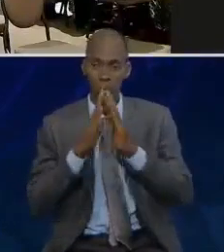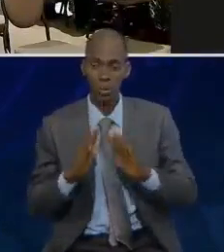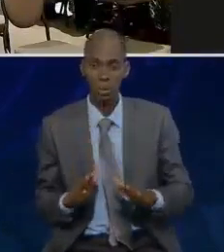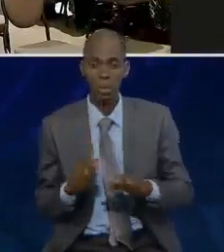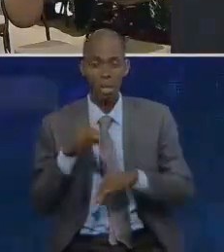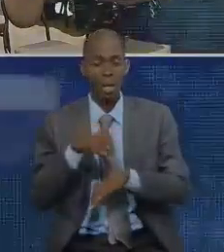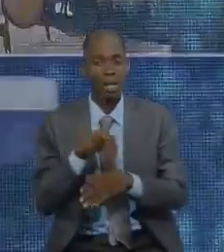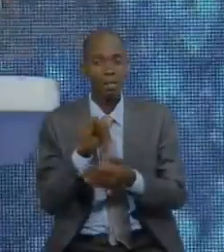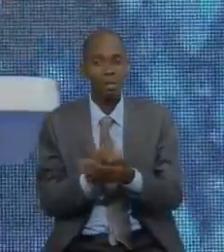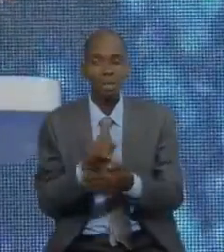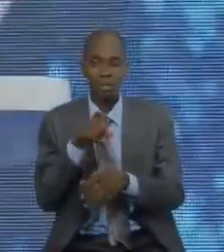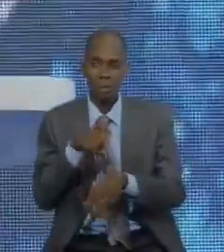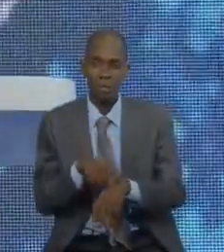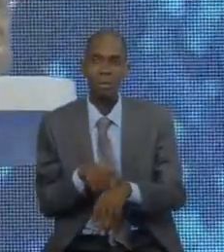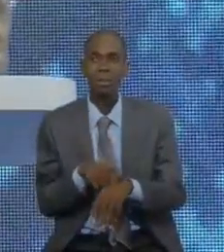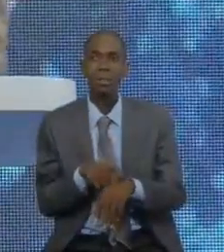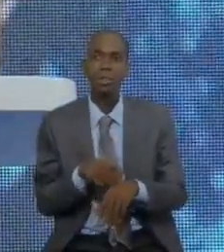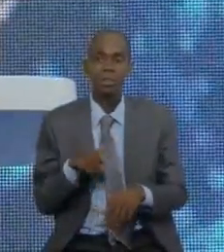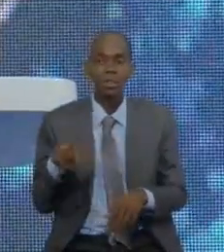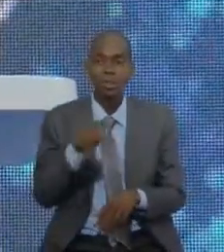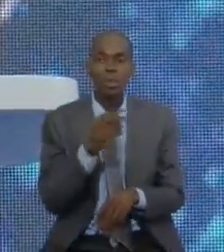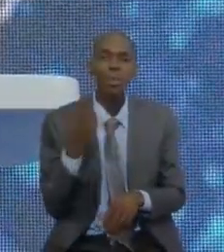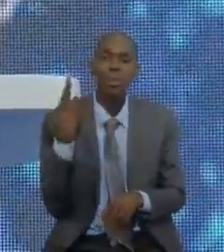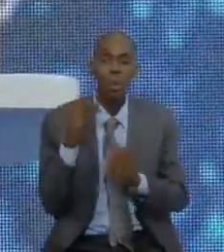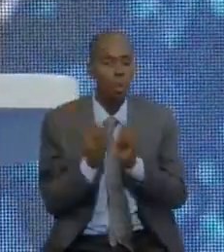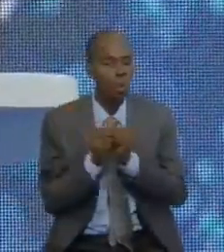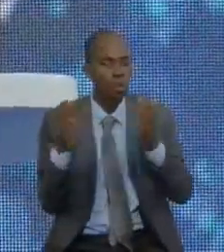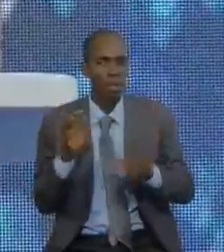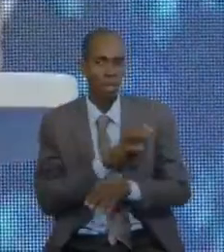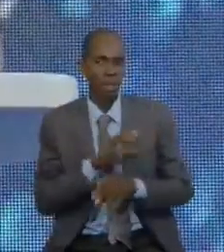at that time, you were without Christ,